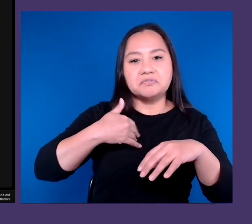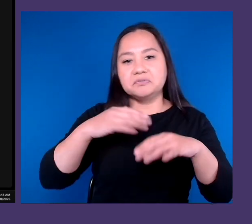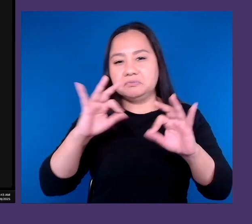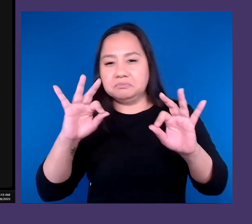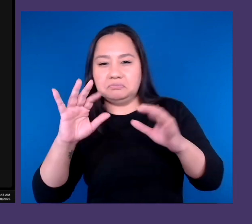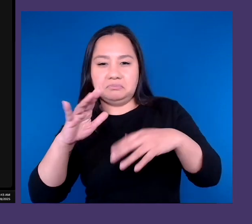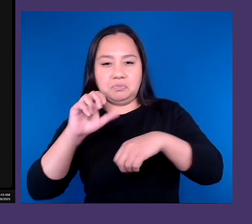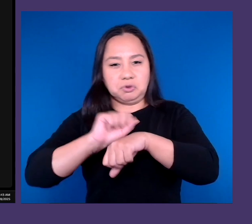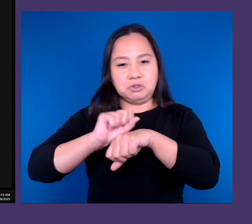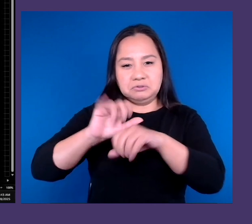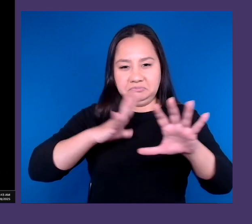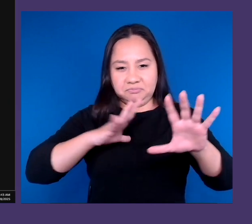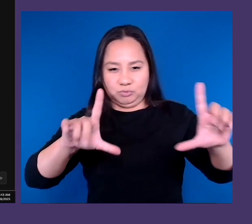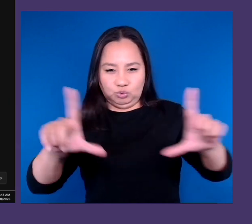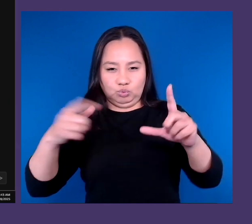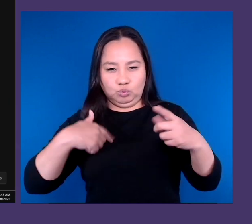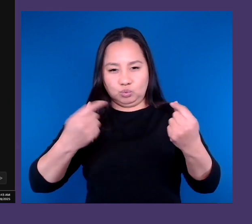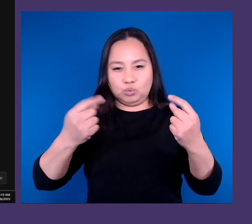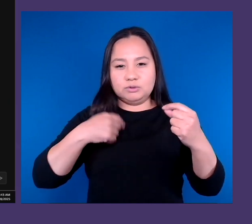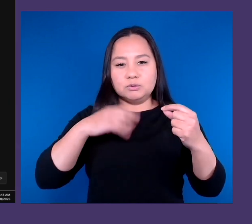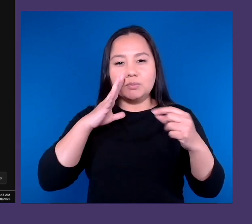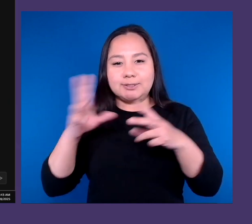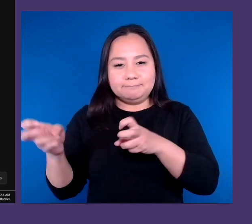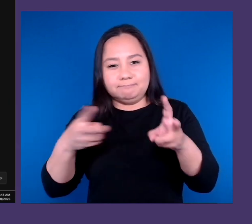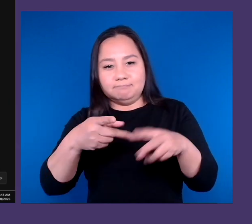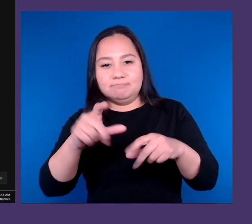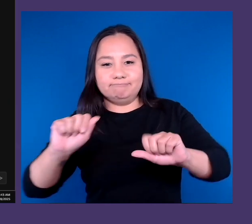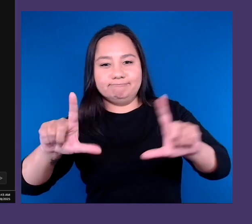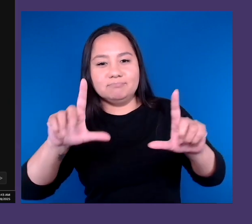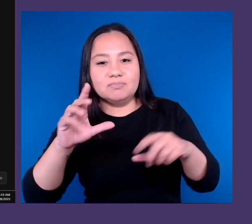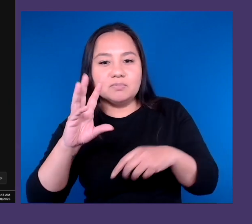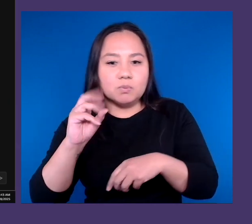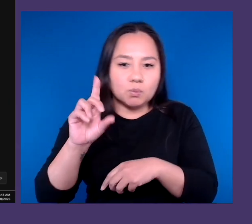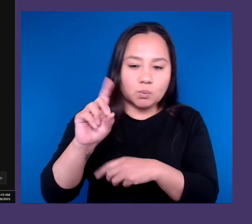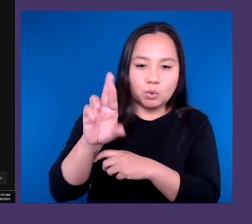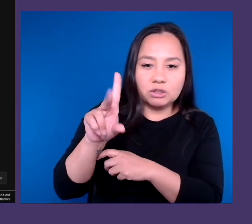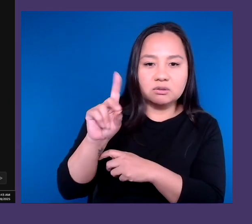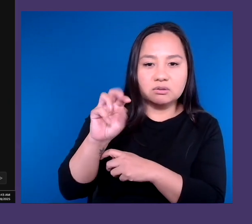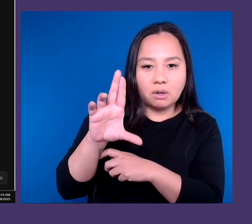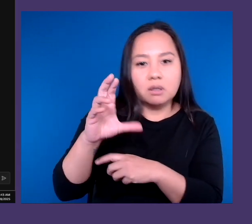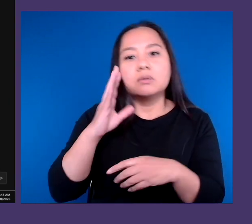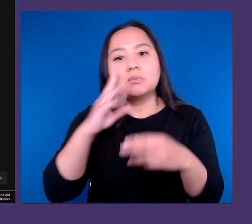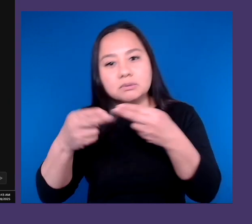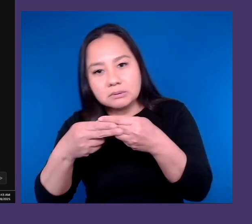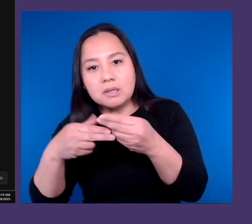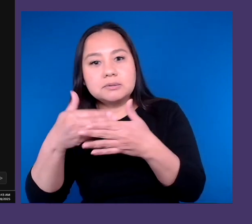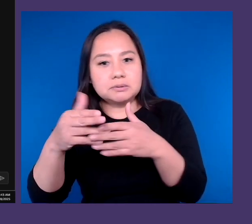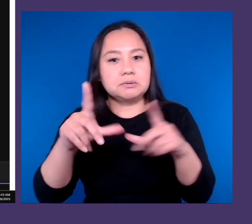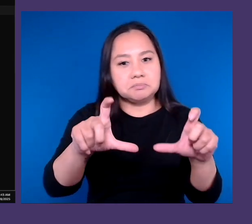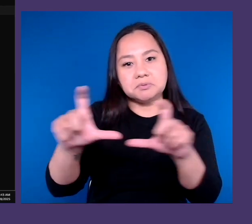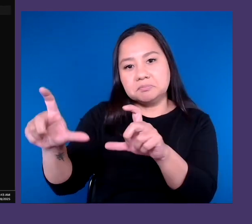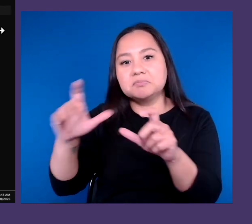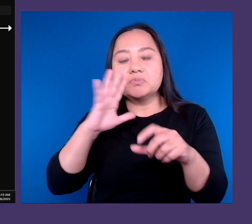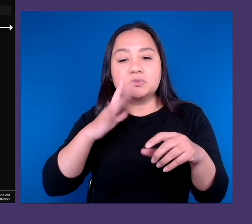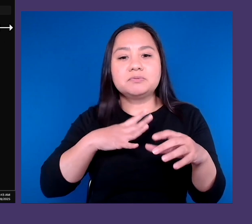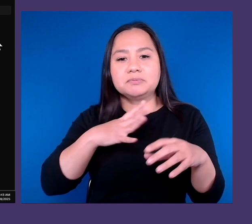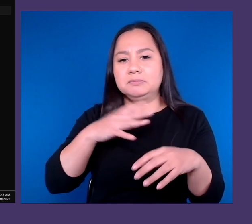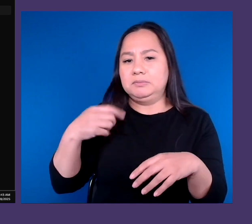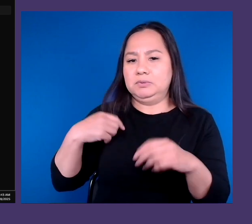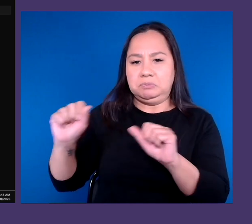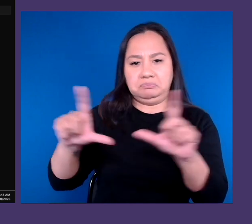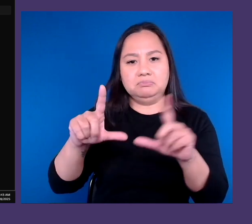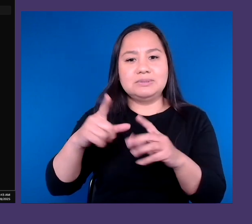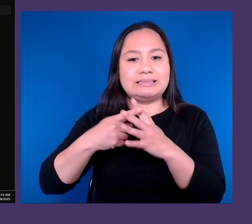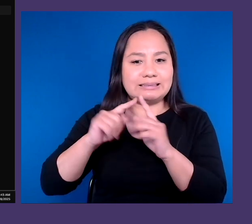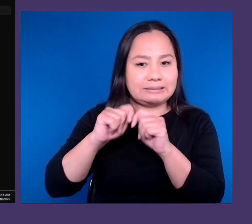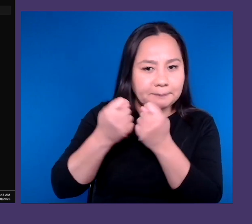side, snap it. I'm going to grab Teams. Right now I've got Teams split screen. I still want more space for Word. Sure. What I can do is I can push Teams all the